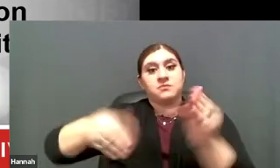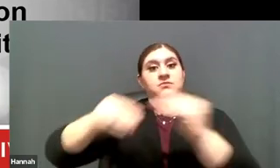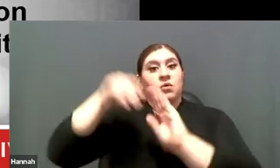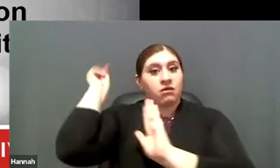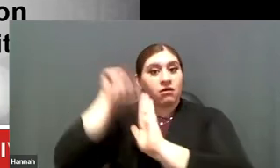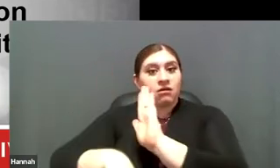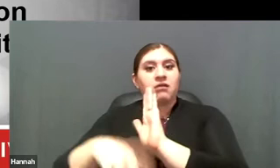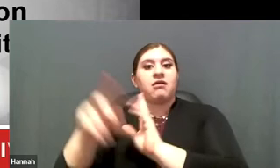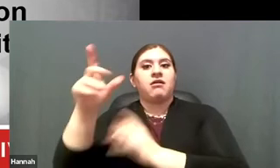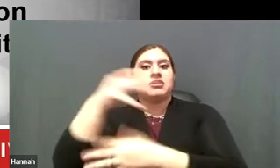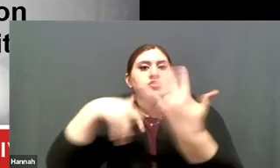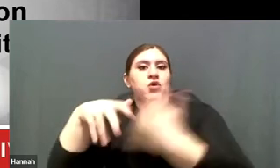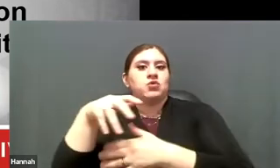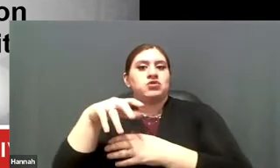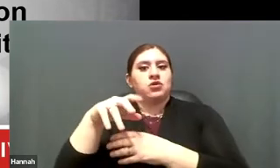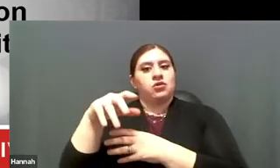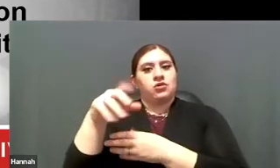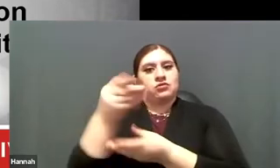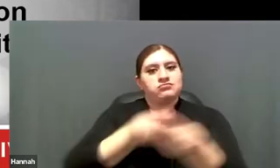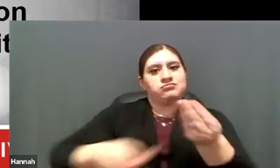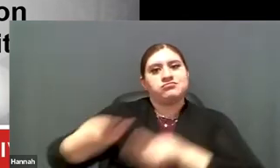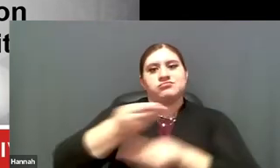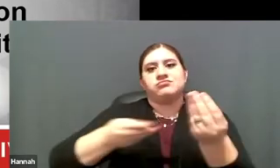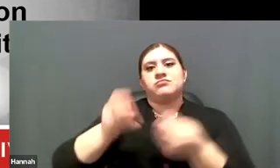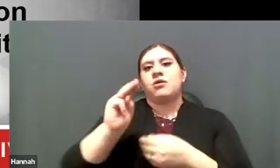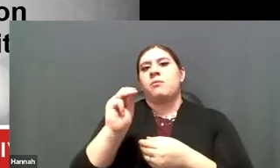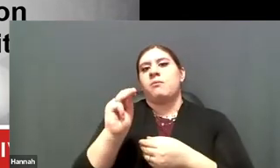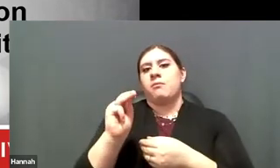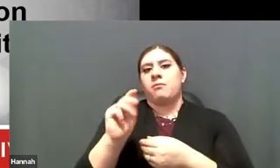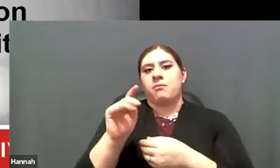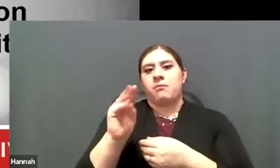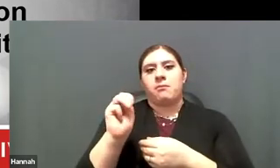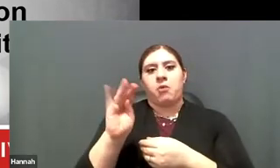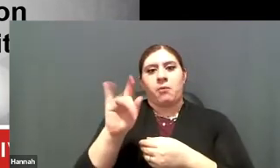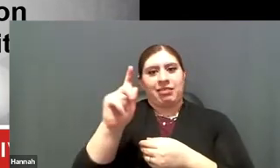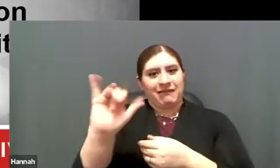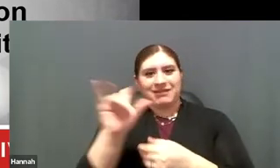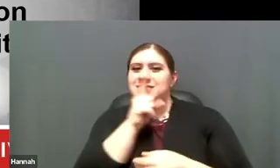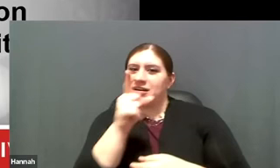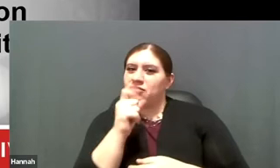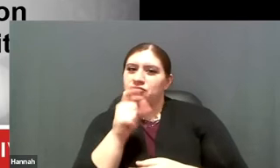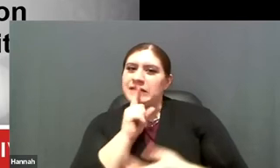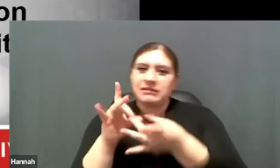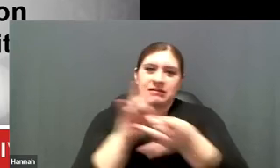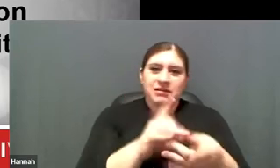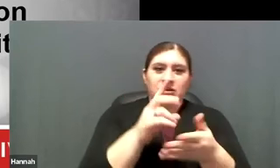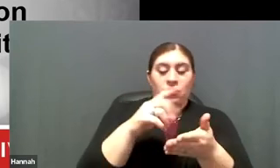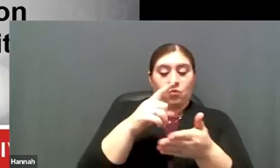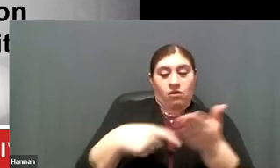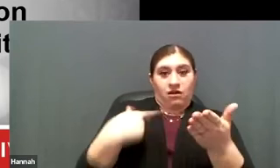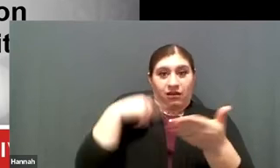with issues of social vulnerability, which you wouldn't think have to do with policy, but really what I study looks at